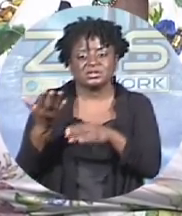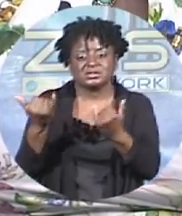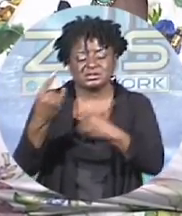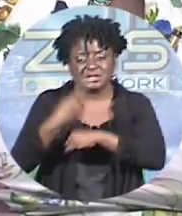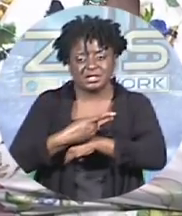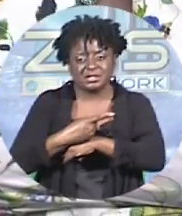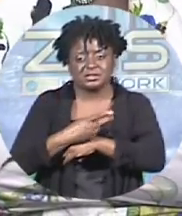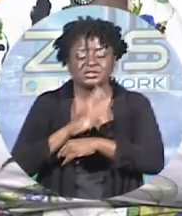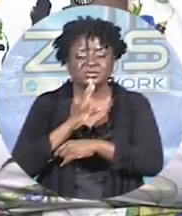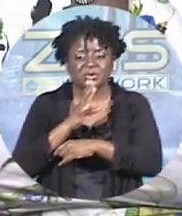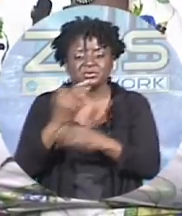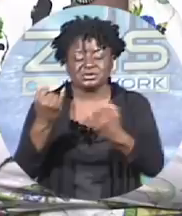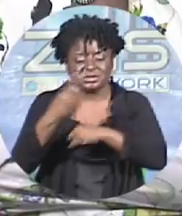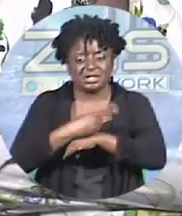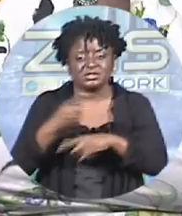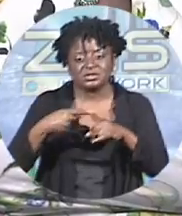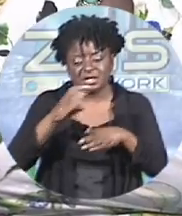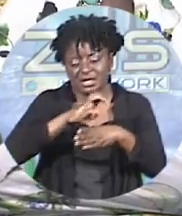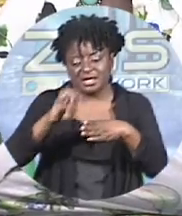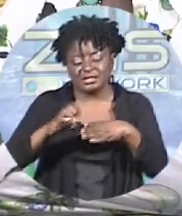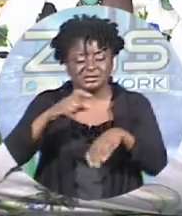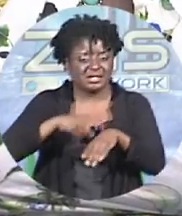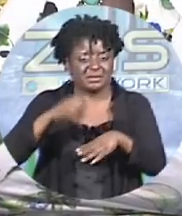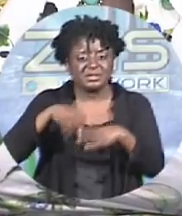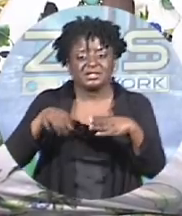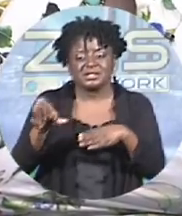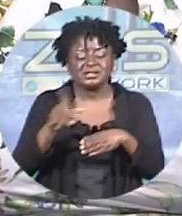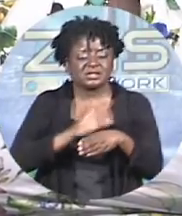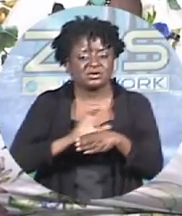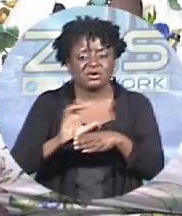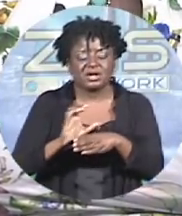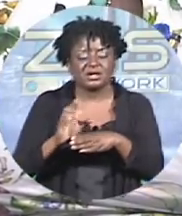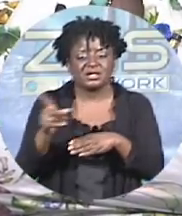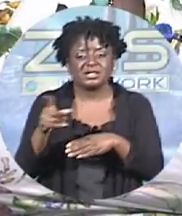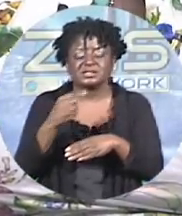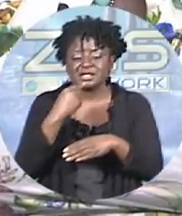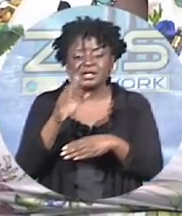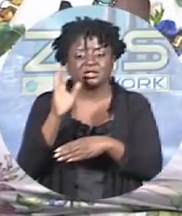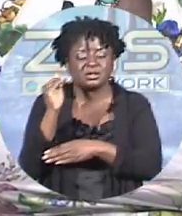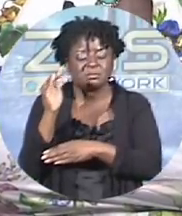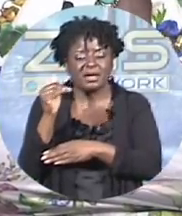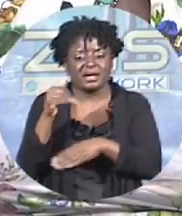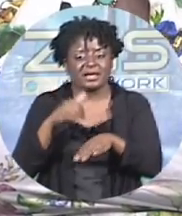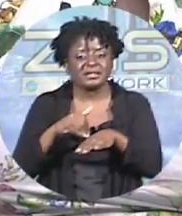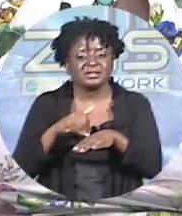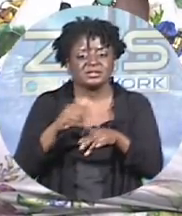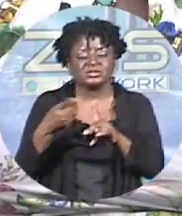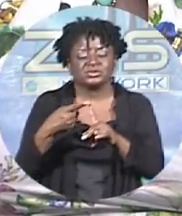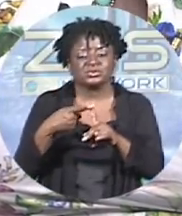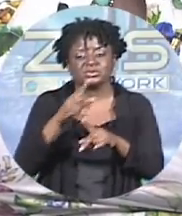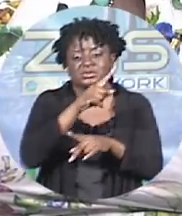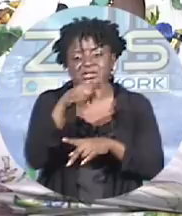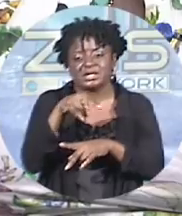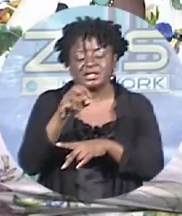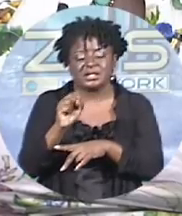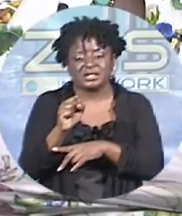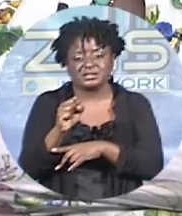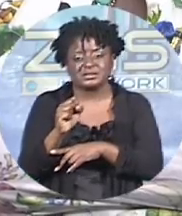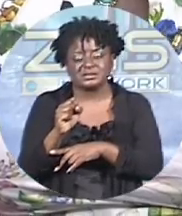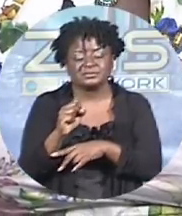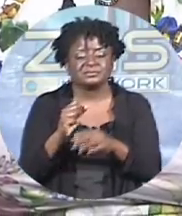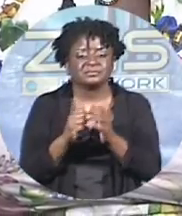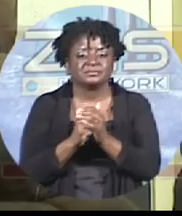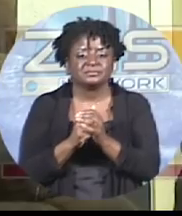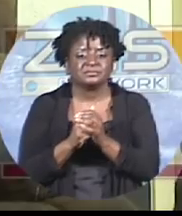in his career. He officially said goodbye here at ZNS while hosting the big show. Tonight we pay tribute to Anthony Ace